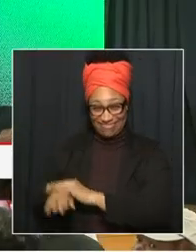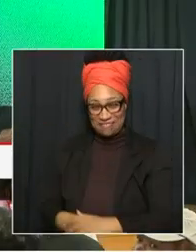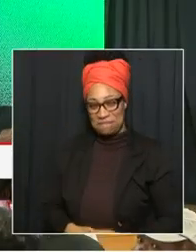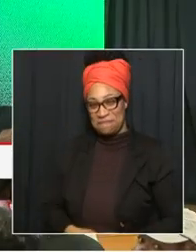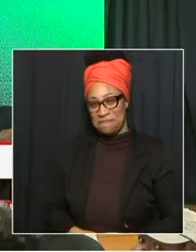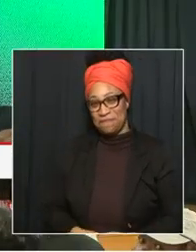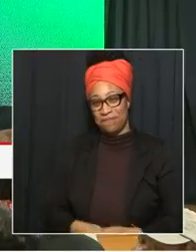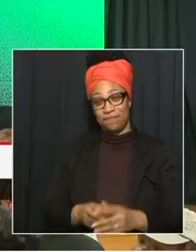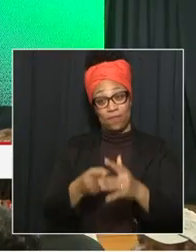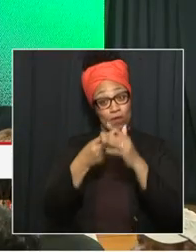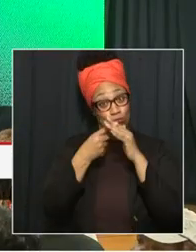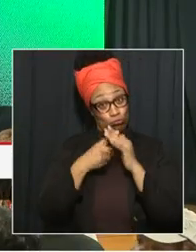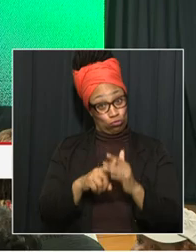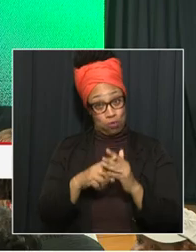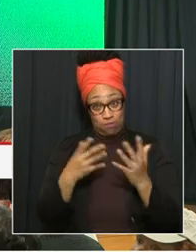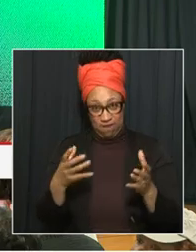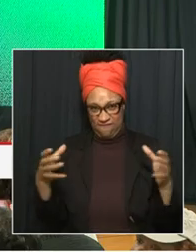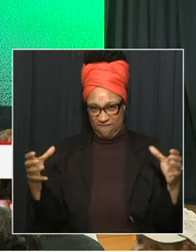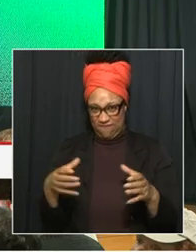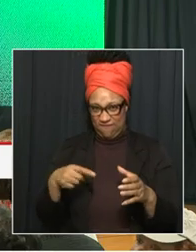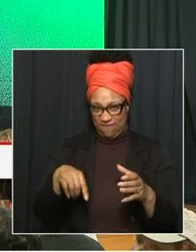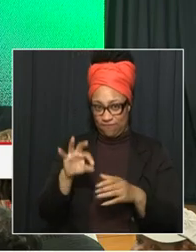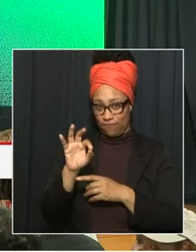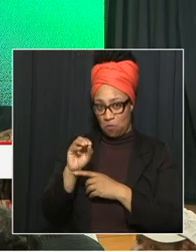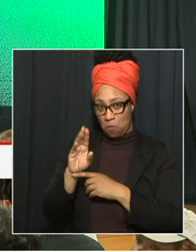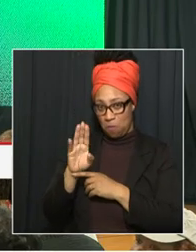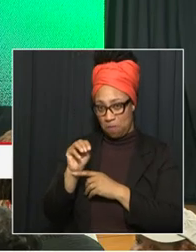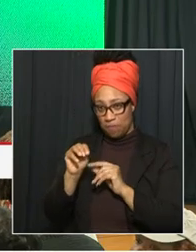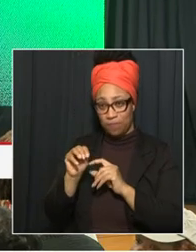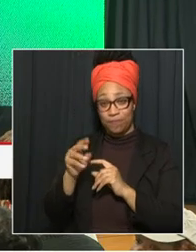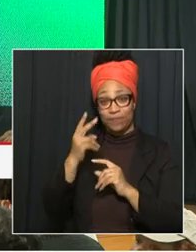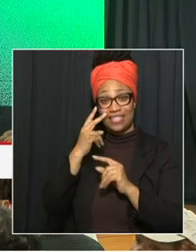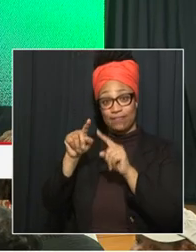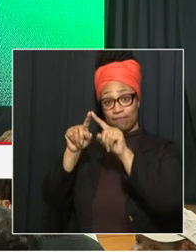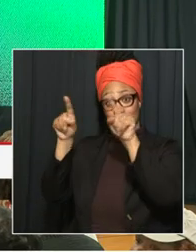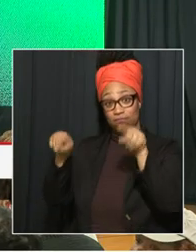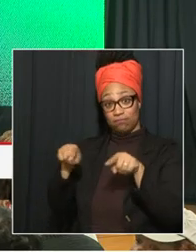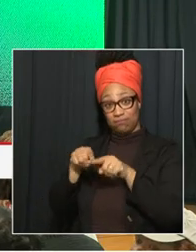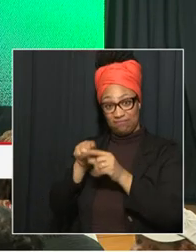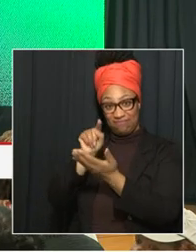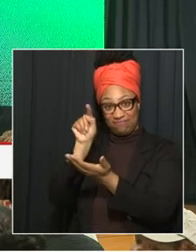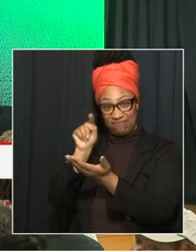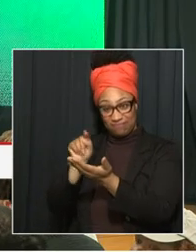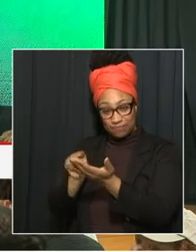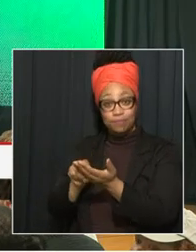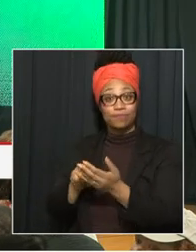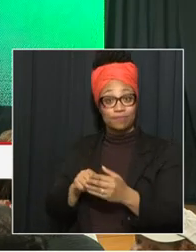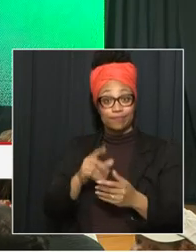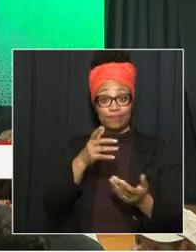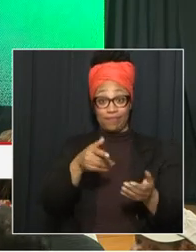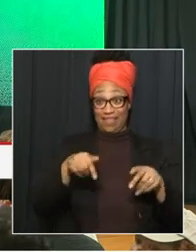have seniors gathered in other senior wellness centers across D.C. who are listening. We have